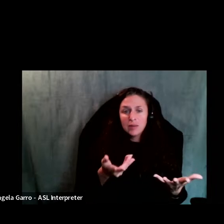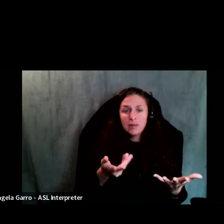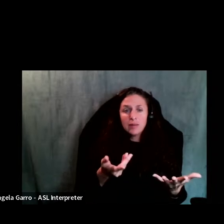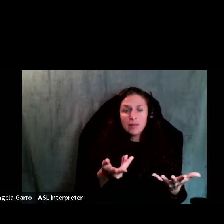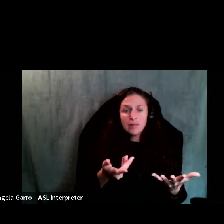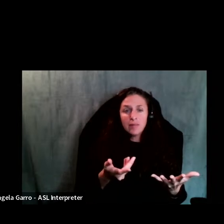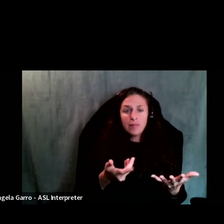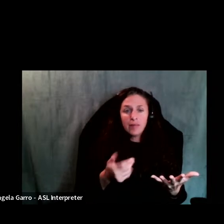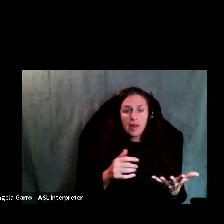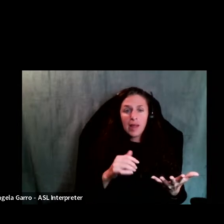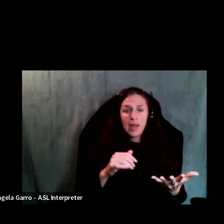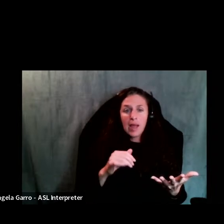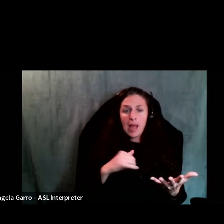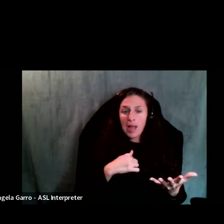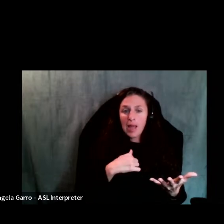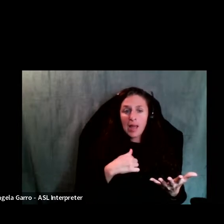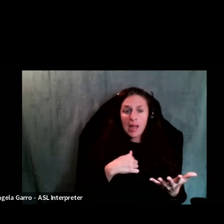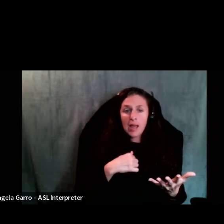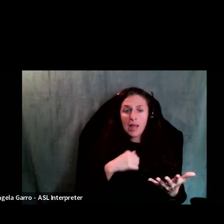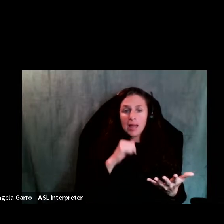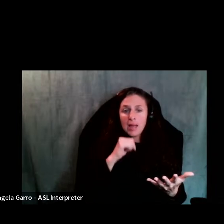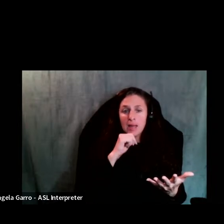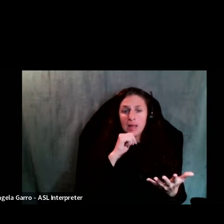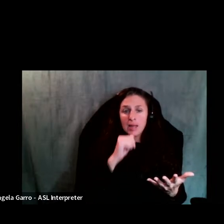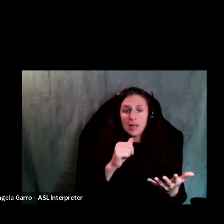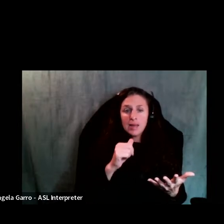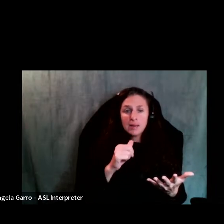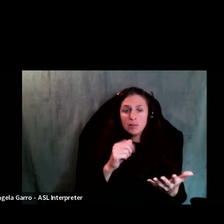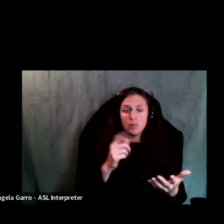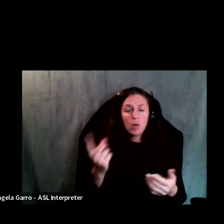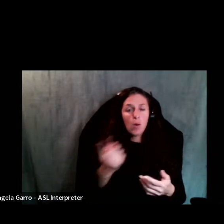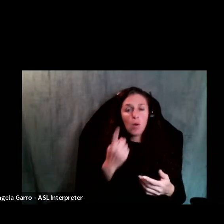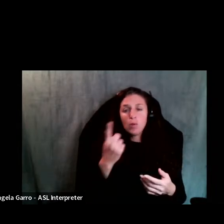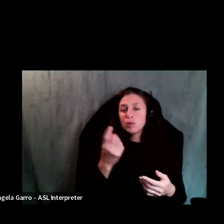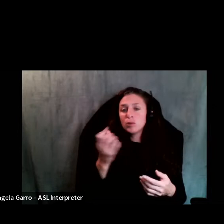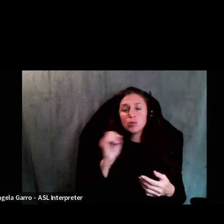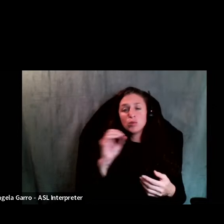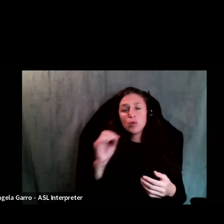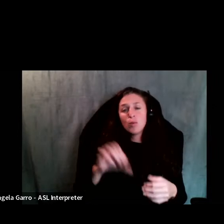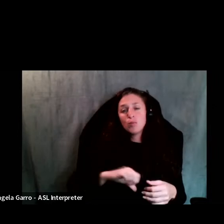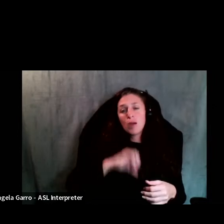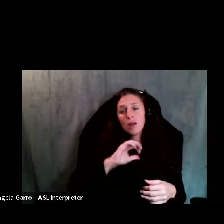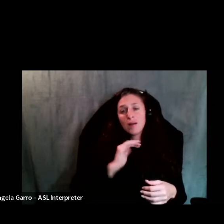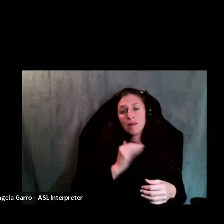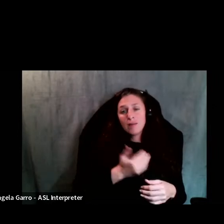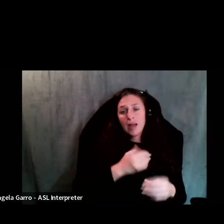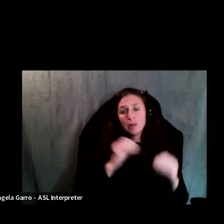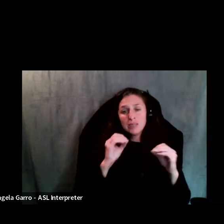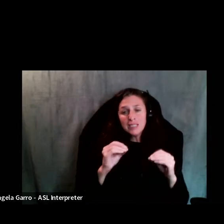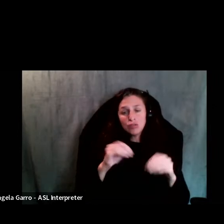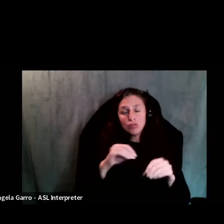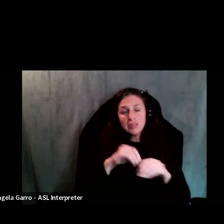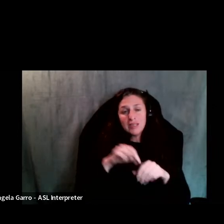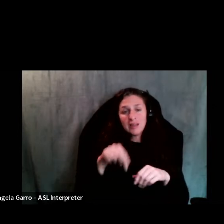I am always so proud of our teachers in this district.